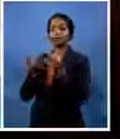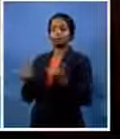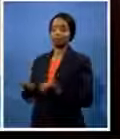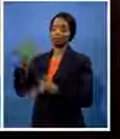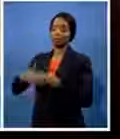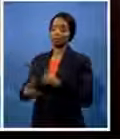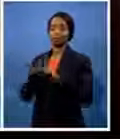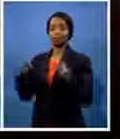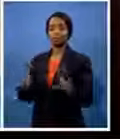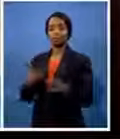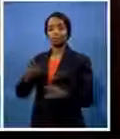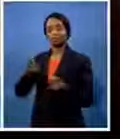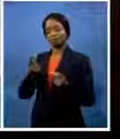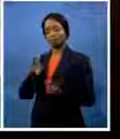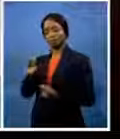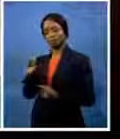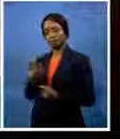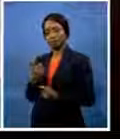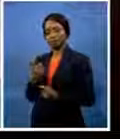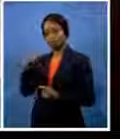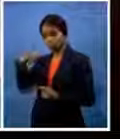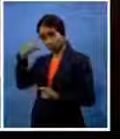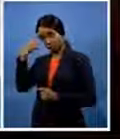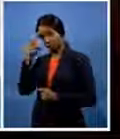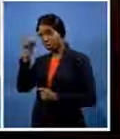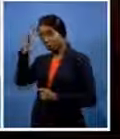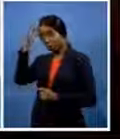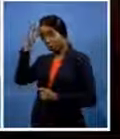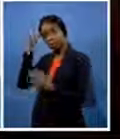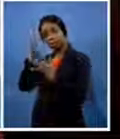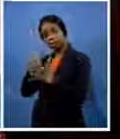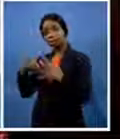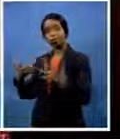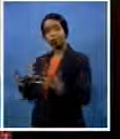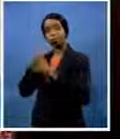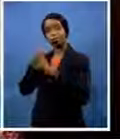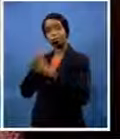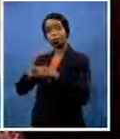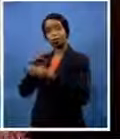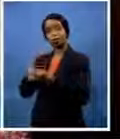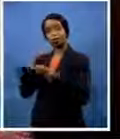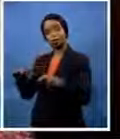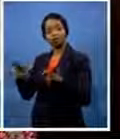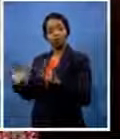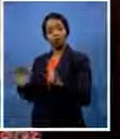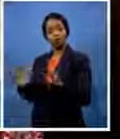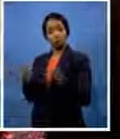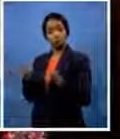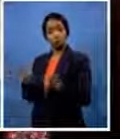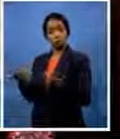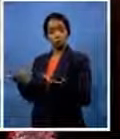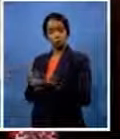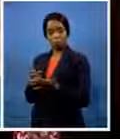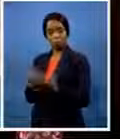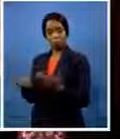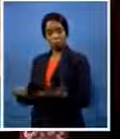against COVID-19? Yeah, so we're having a conversation and obviously thinking about what does